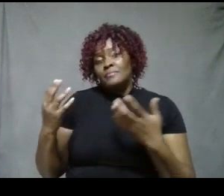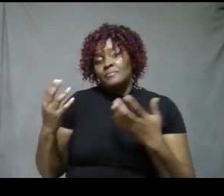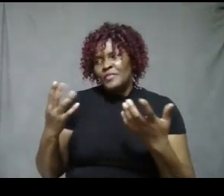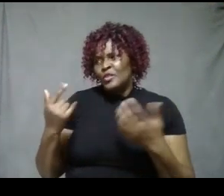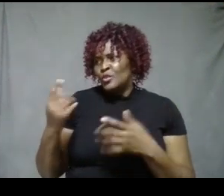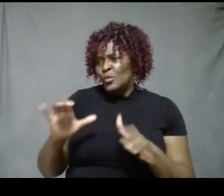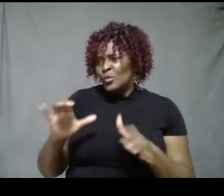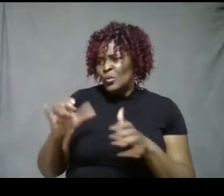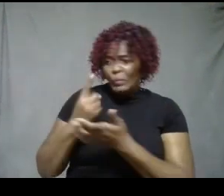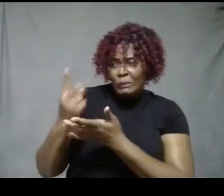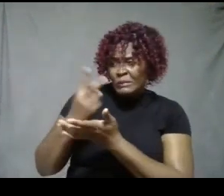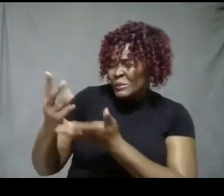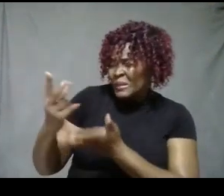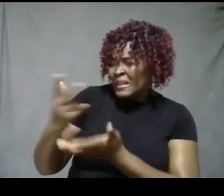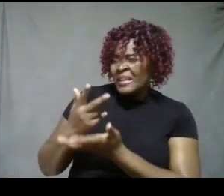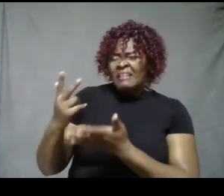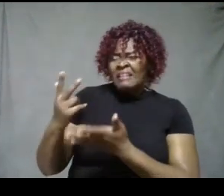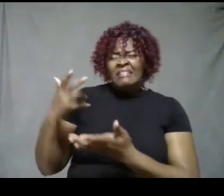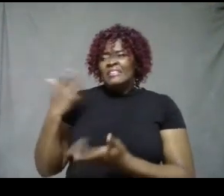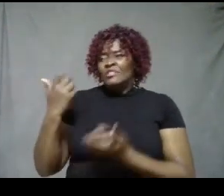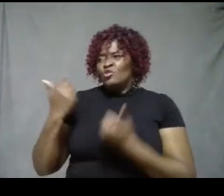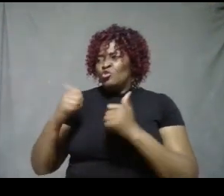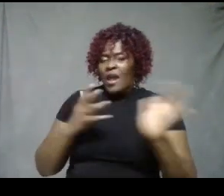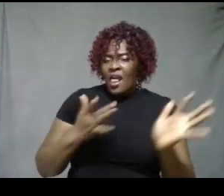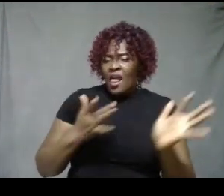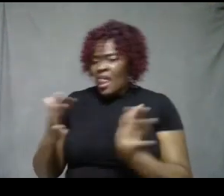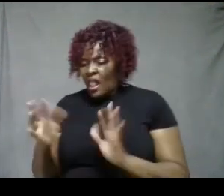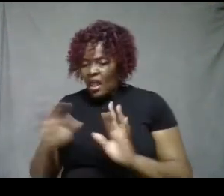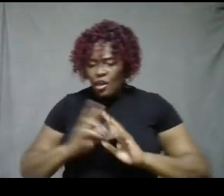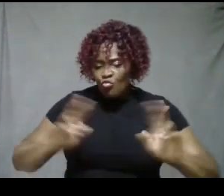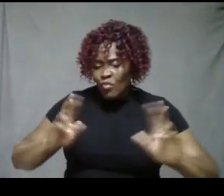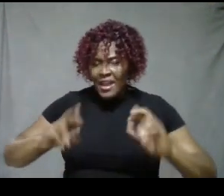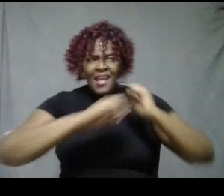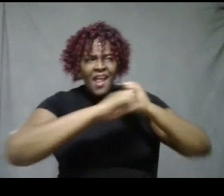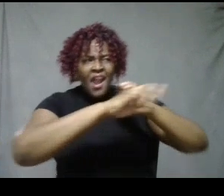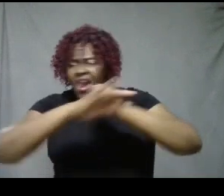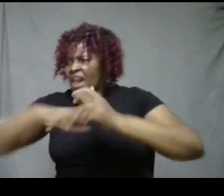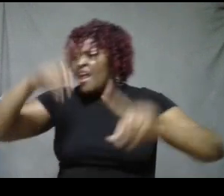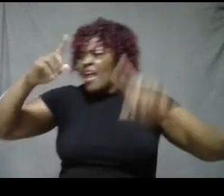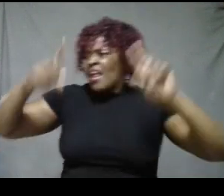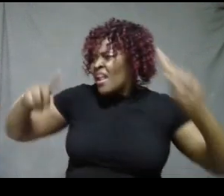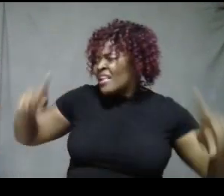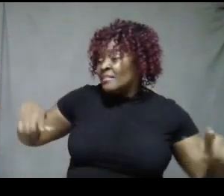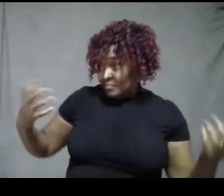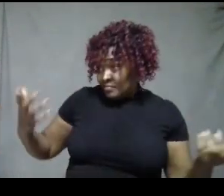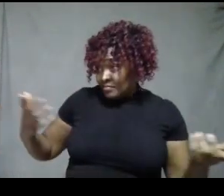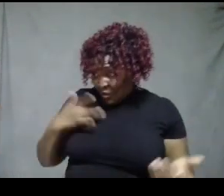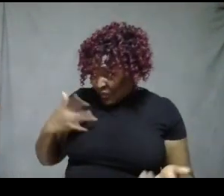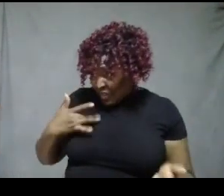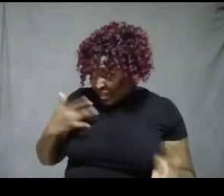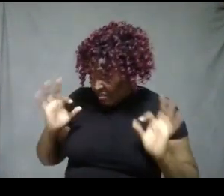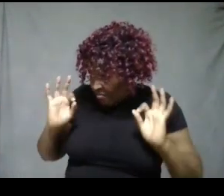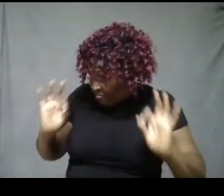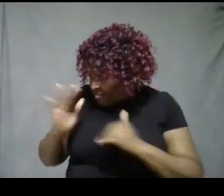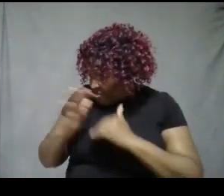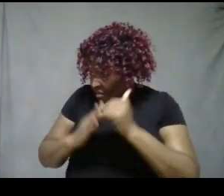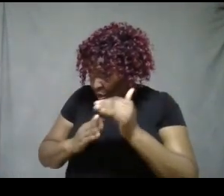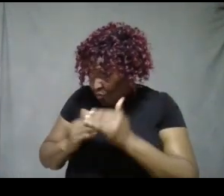weeks to try to get things ready to advertise and all this kind of stuff. Do you feel comfortable